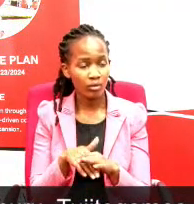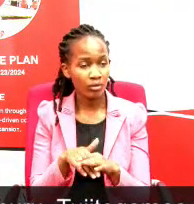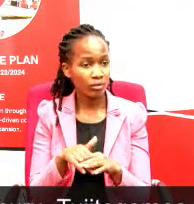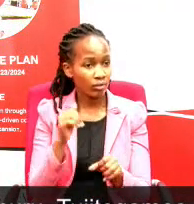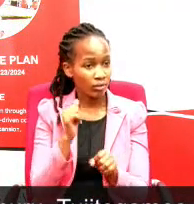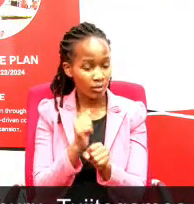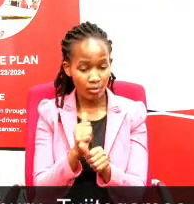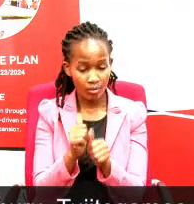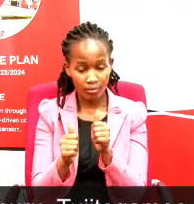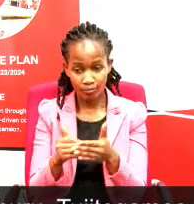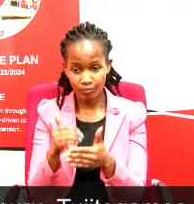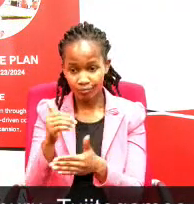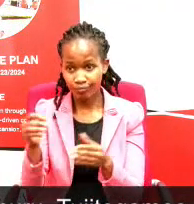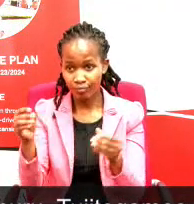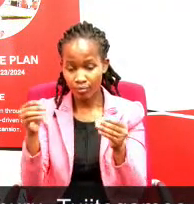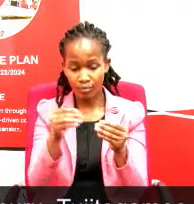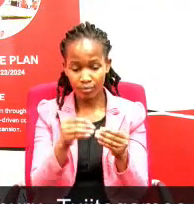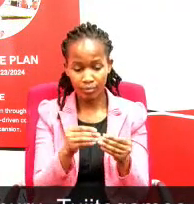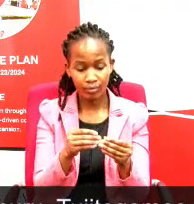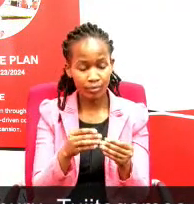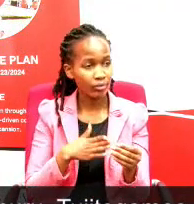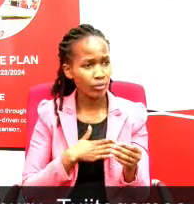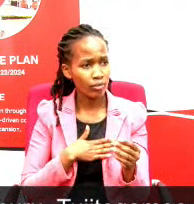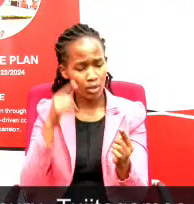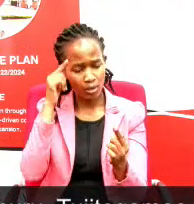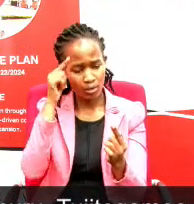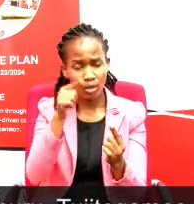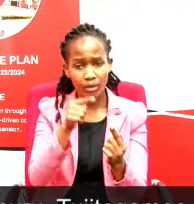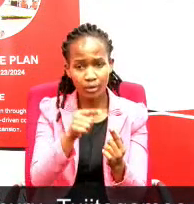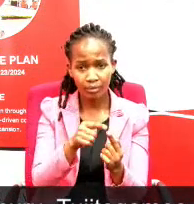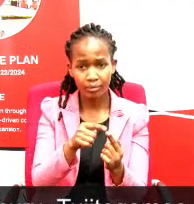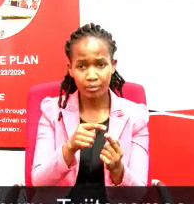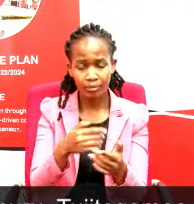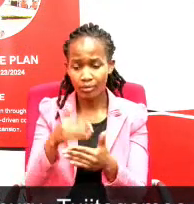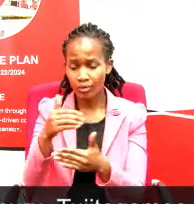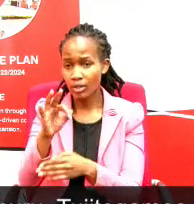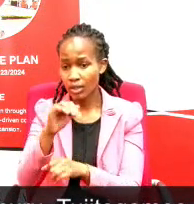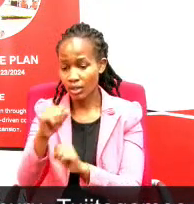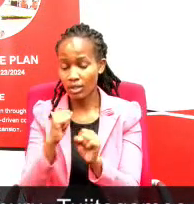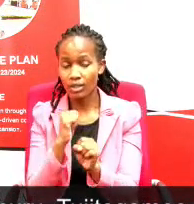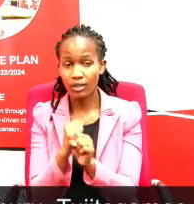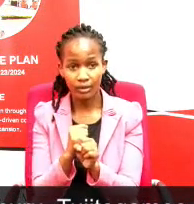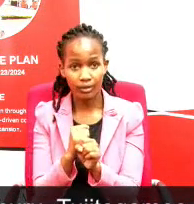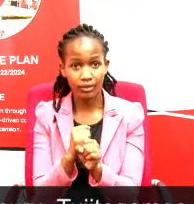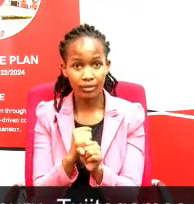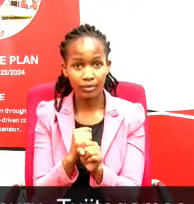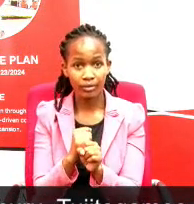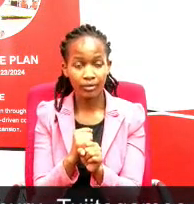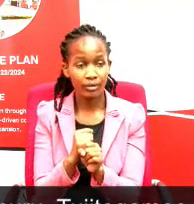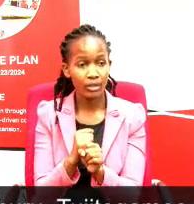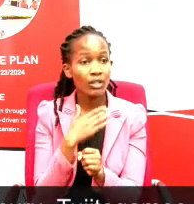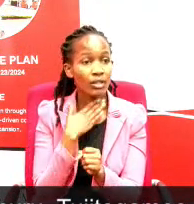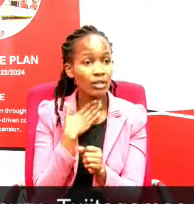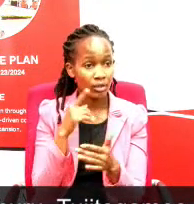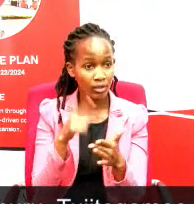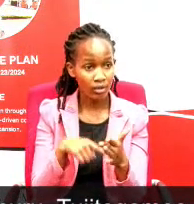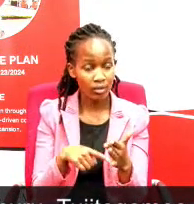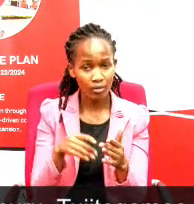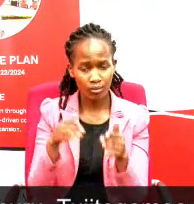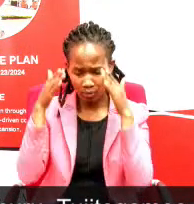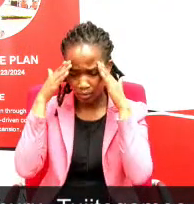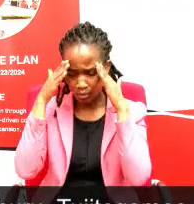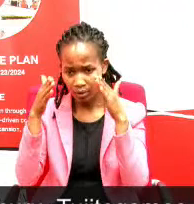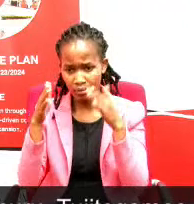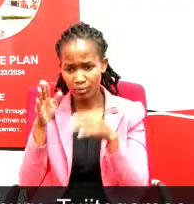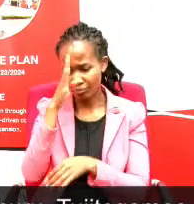task ahead towards meeting our overarching goals over the next 3 years. The aspiration is ambitious,